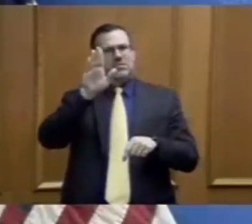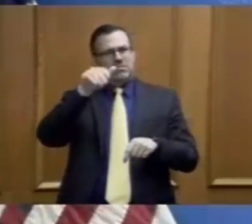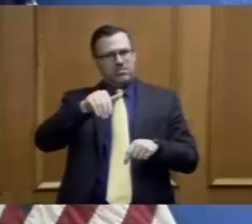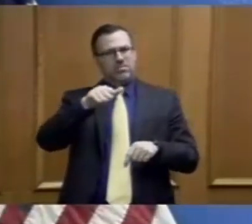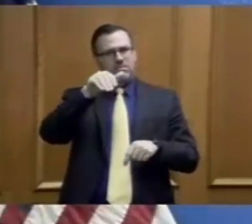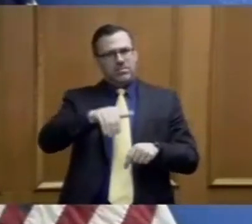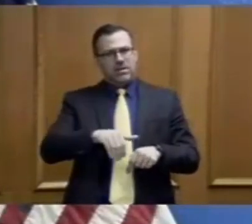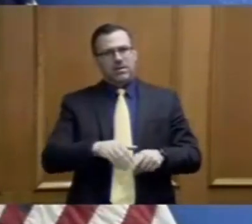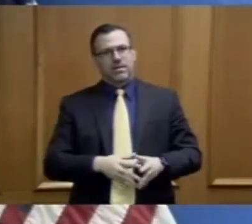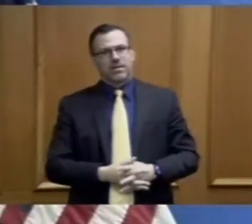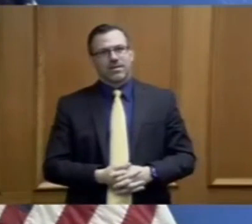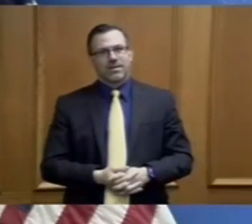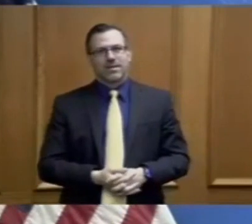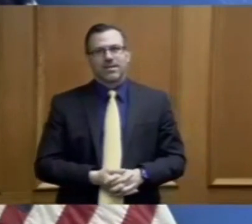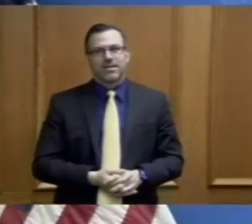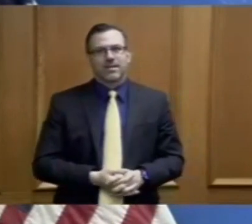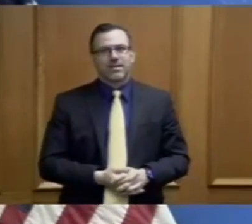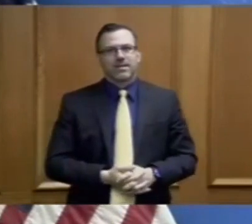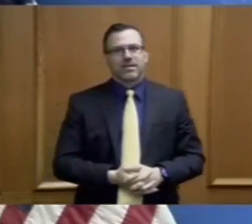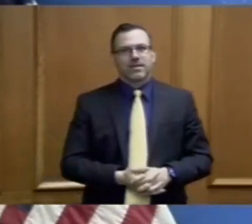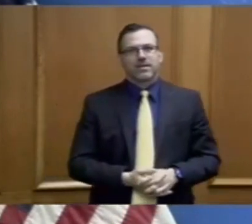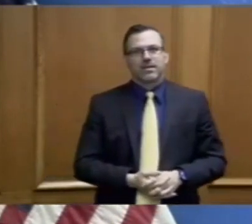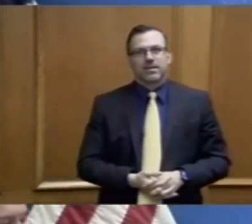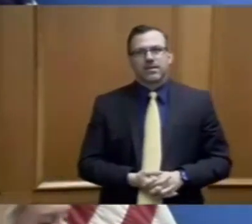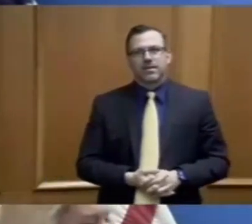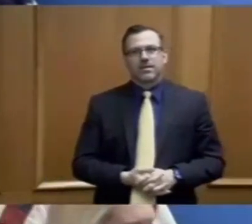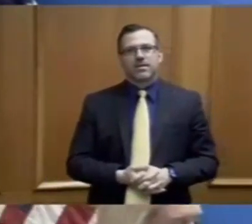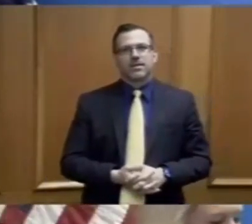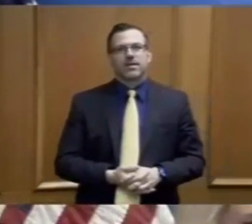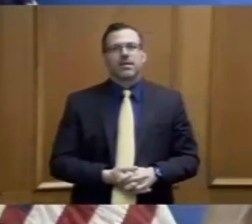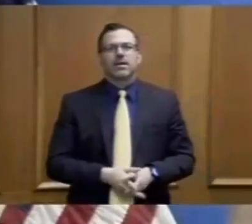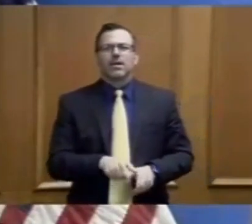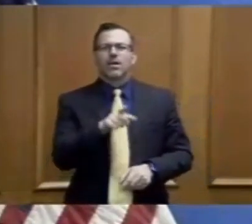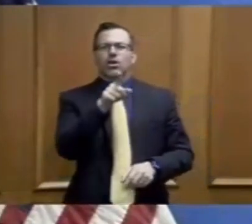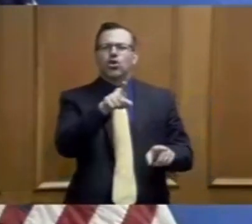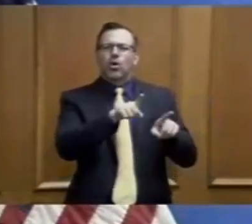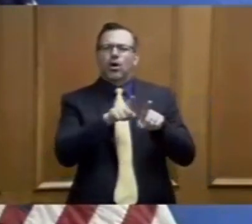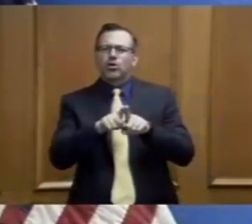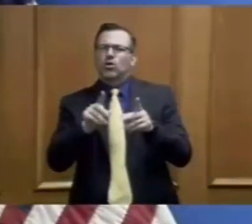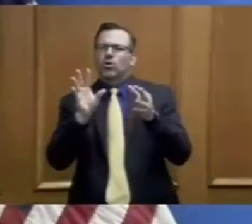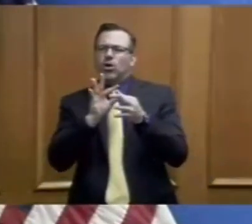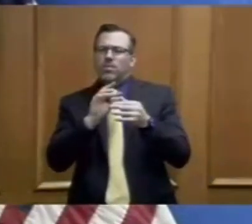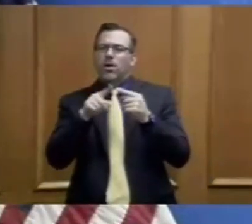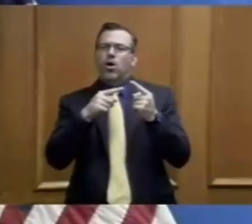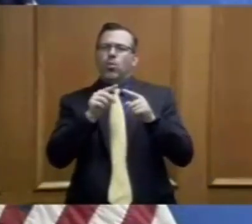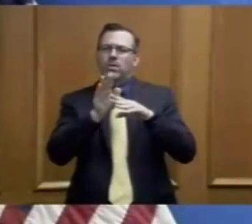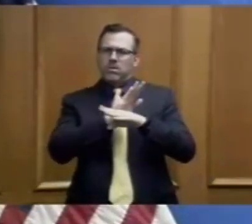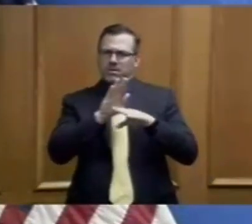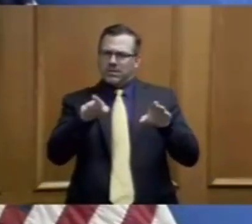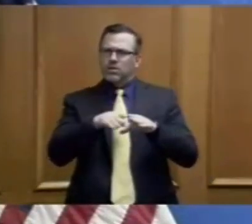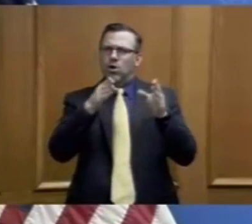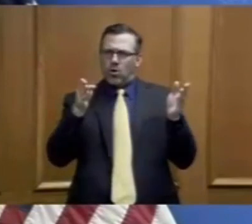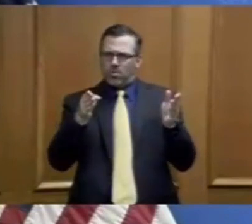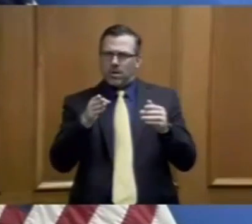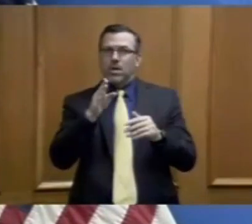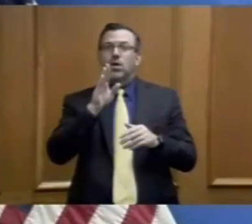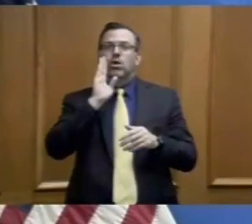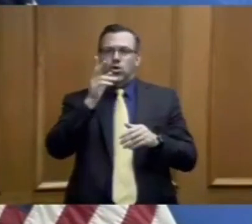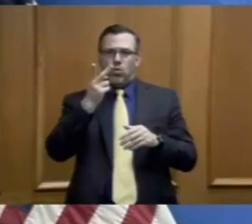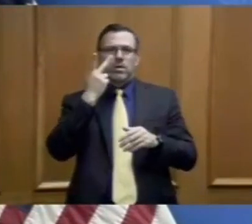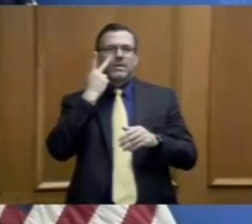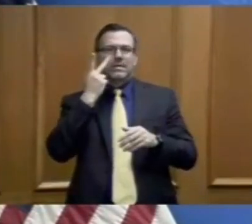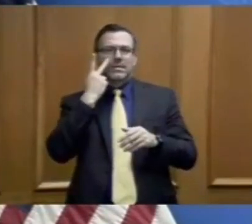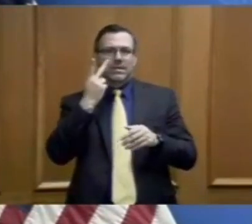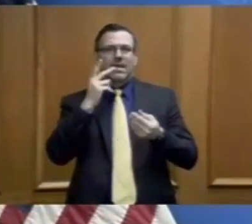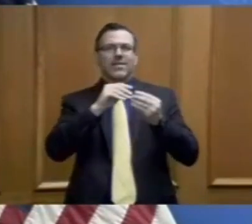Well, Commissioner, so, you've also talked about how when businesses reopen, the state is going to see an increase